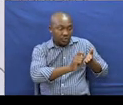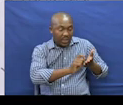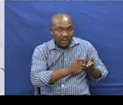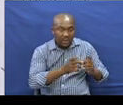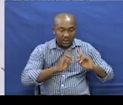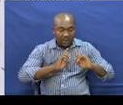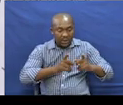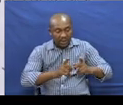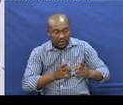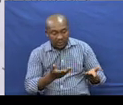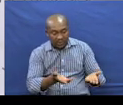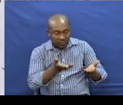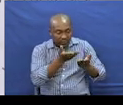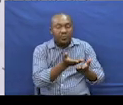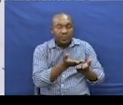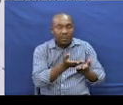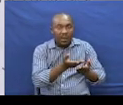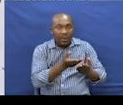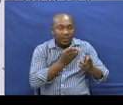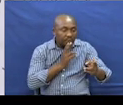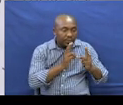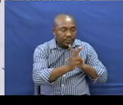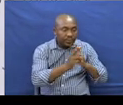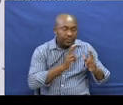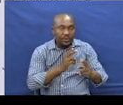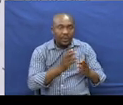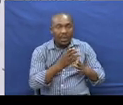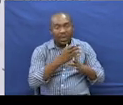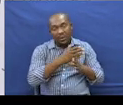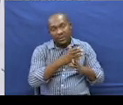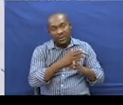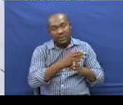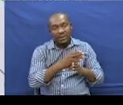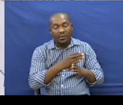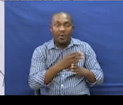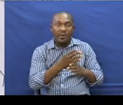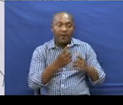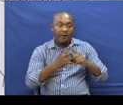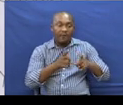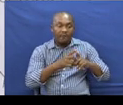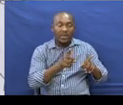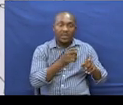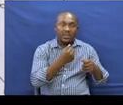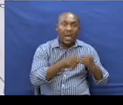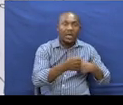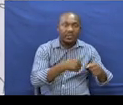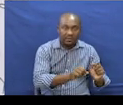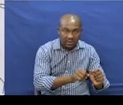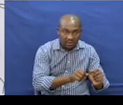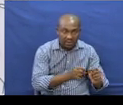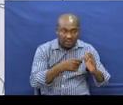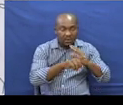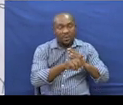their views concerning various activities or concerning the day-to-day activities that are conducted